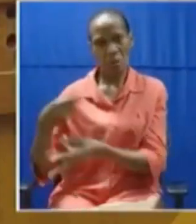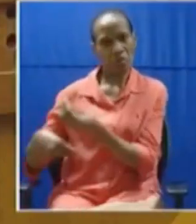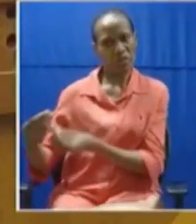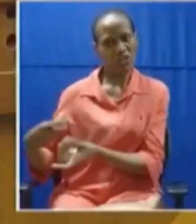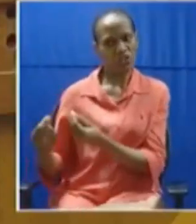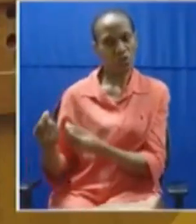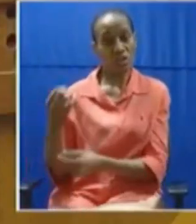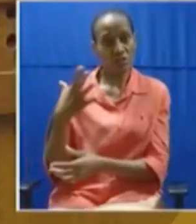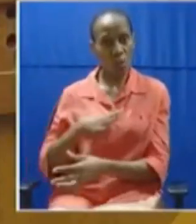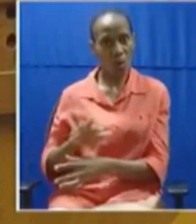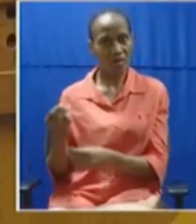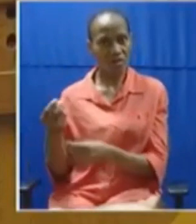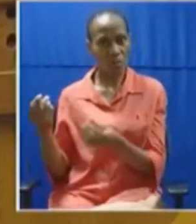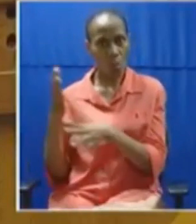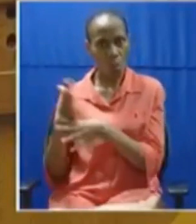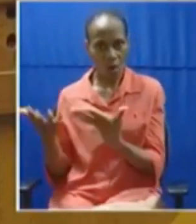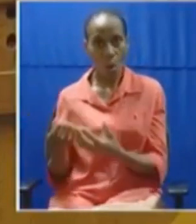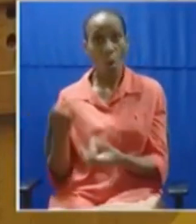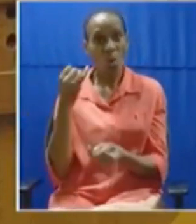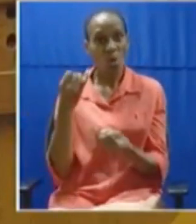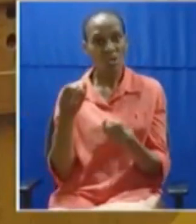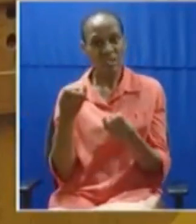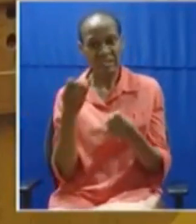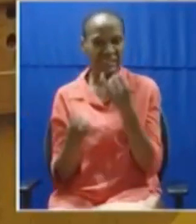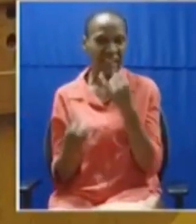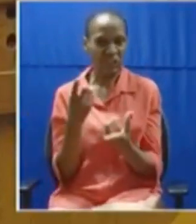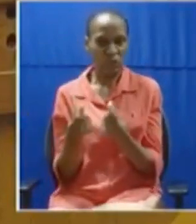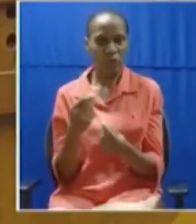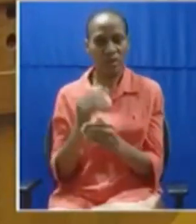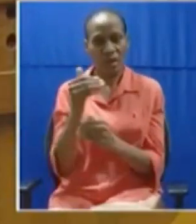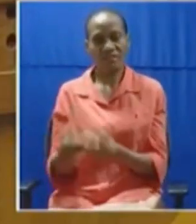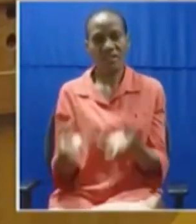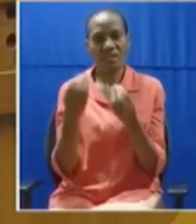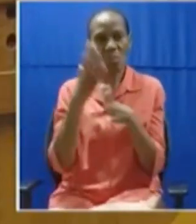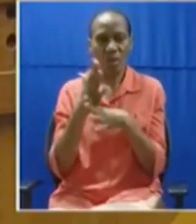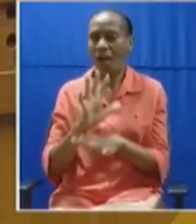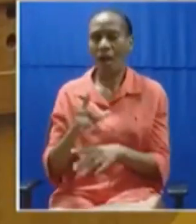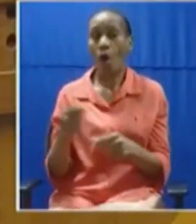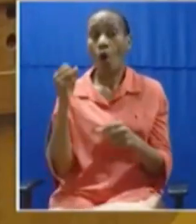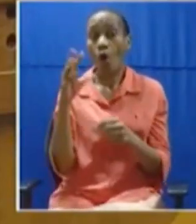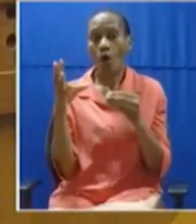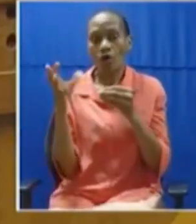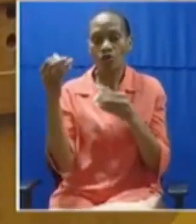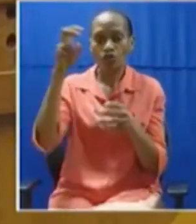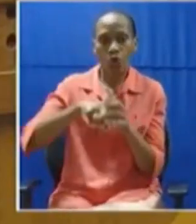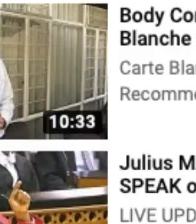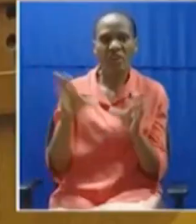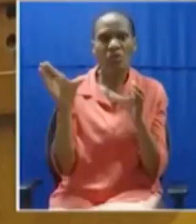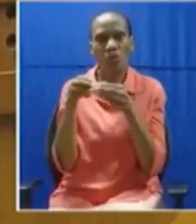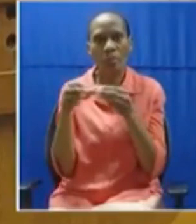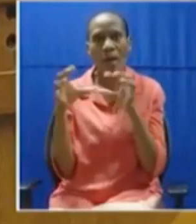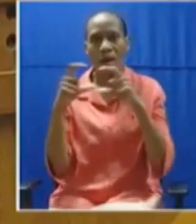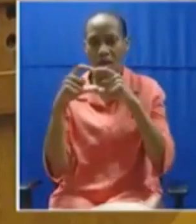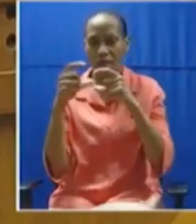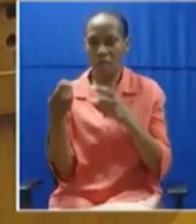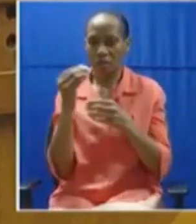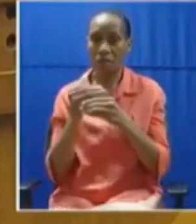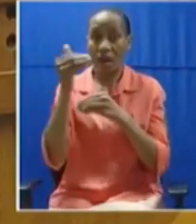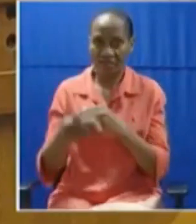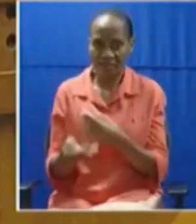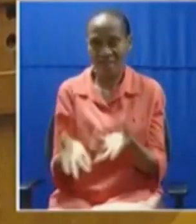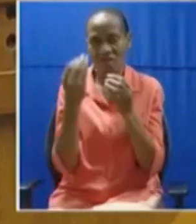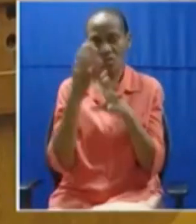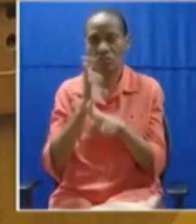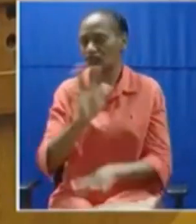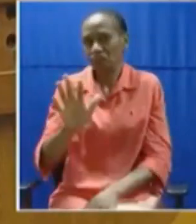have to sleep with anyone to get a job. They don't have to show their membership card to anyone to get a job. The